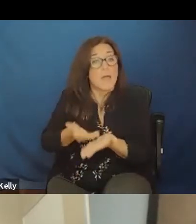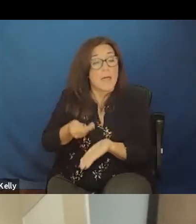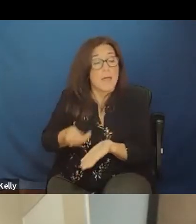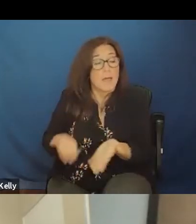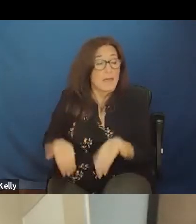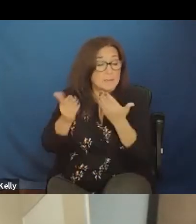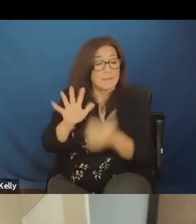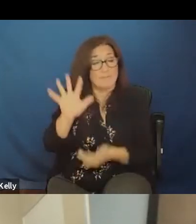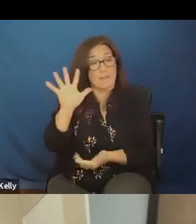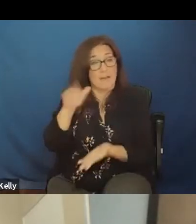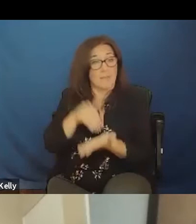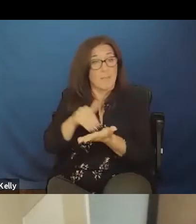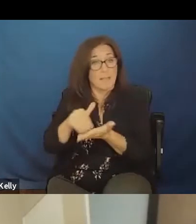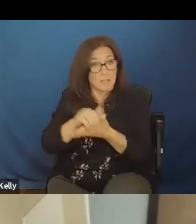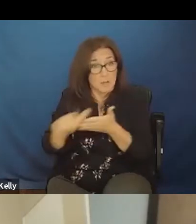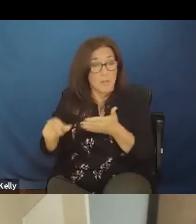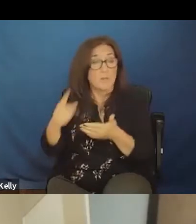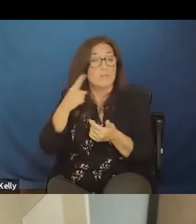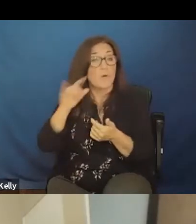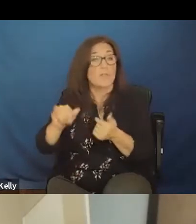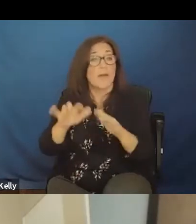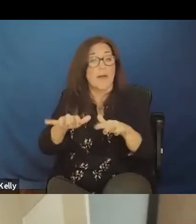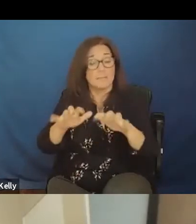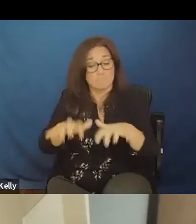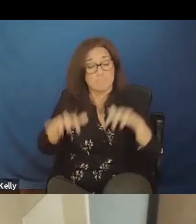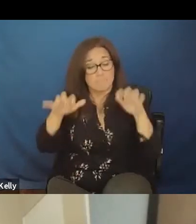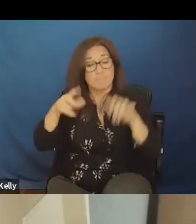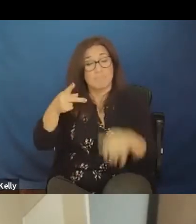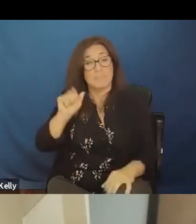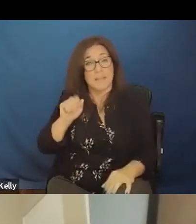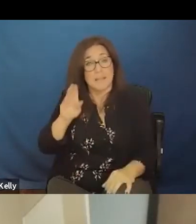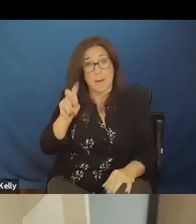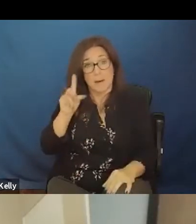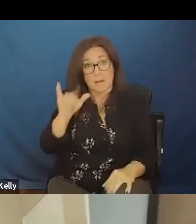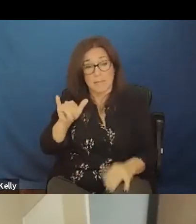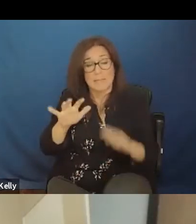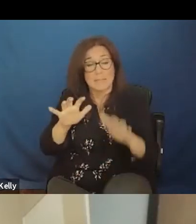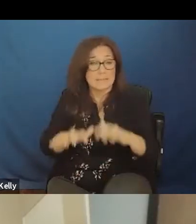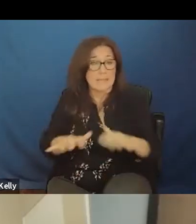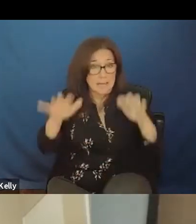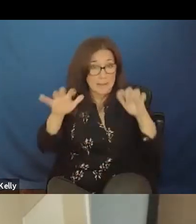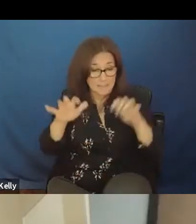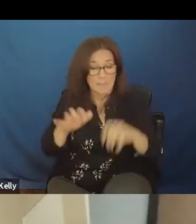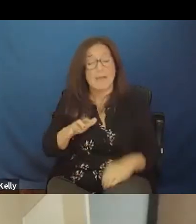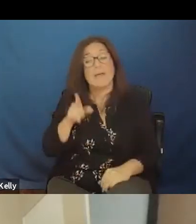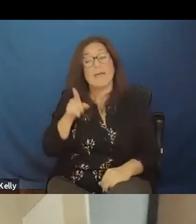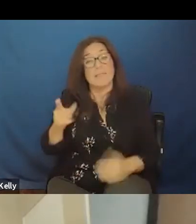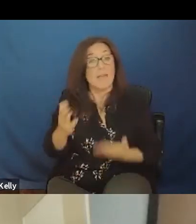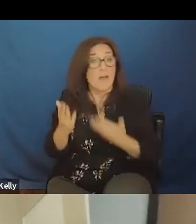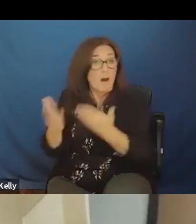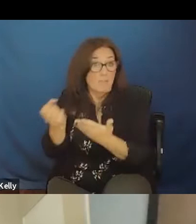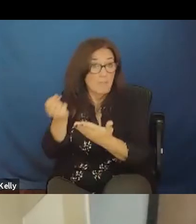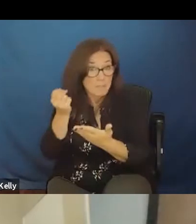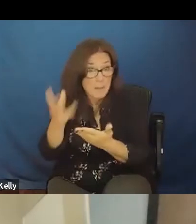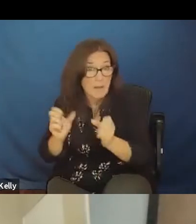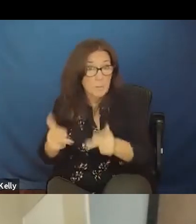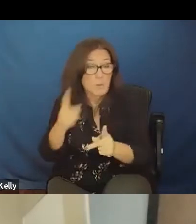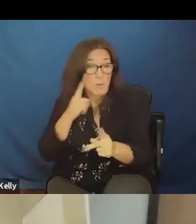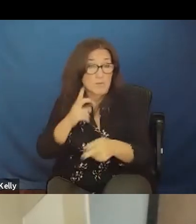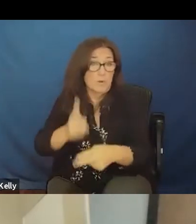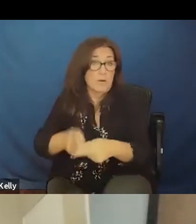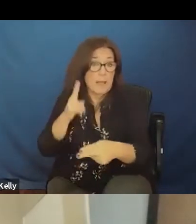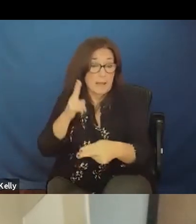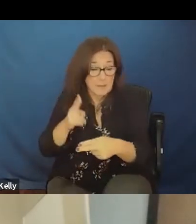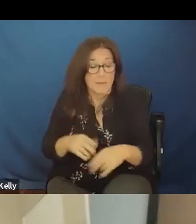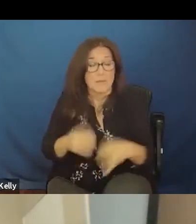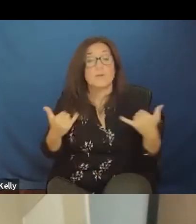Stadium project. In that plan, various naming opportunities were offered as a donor benefit. Tonight, Katie Jacobs, director